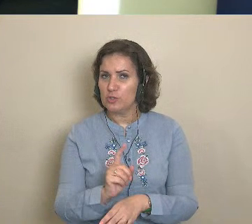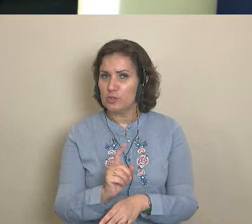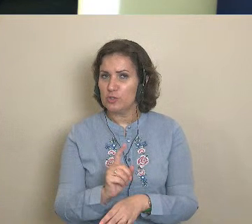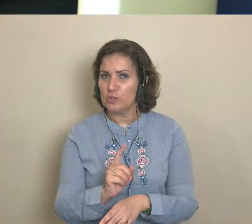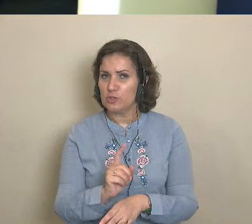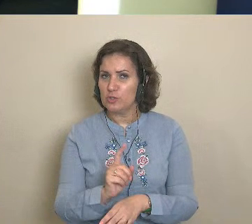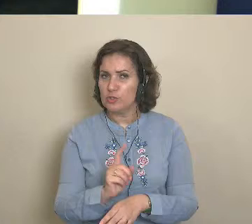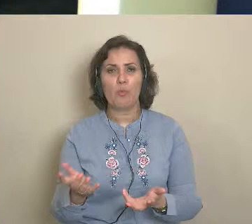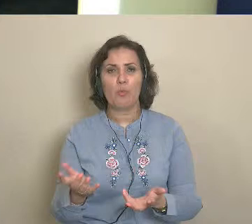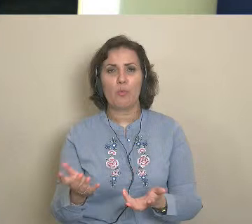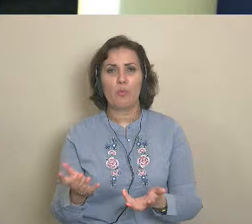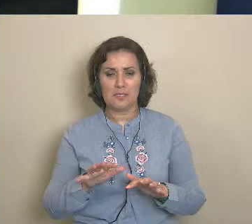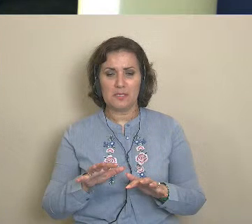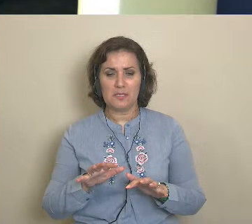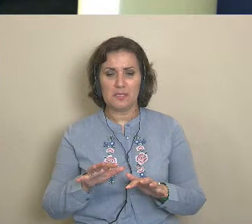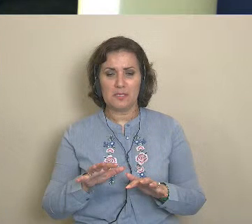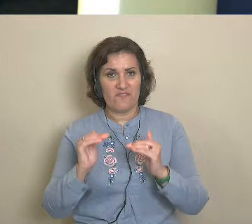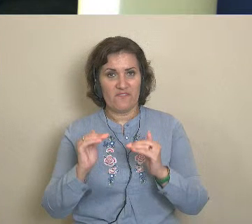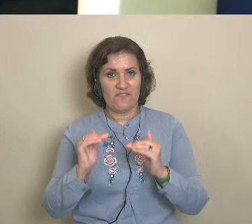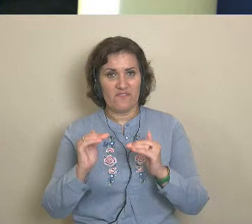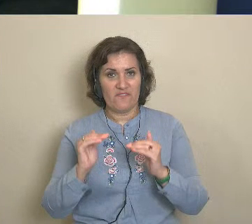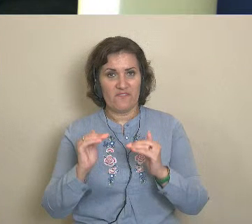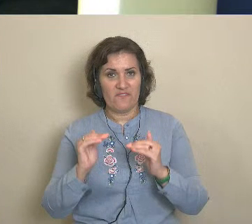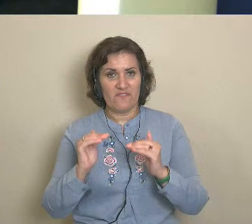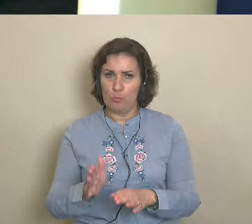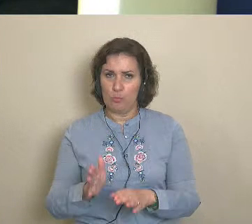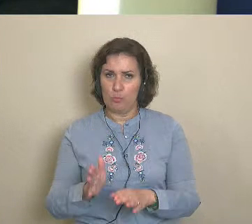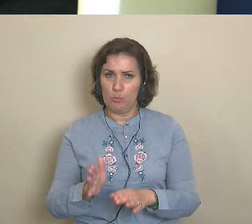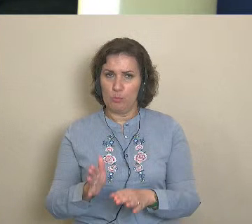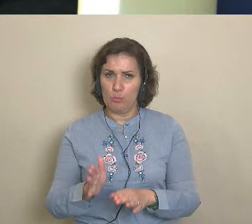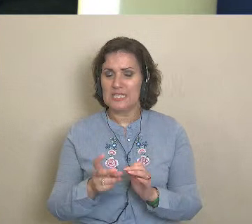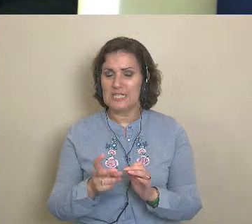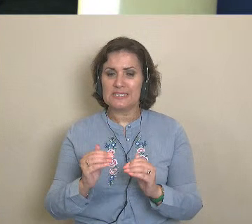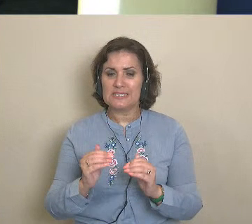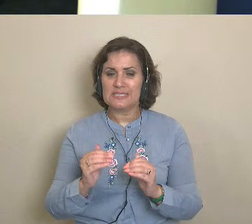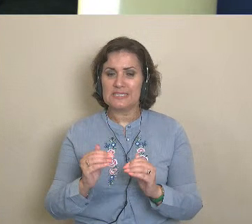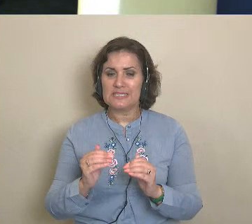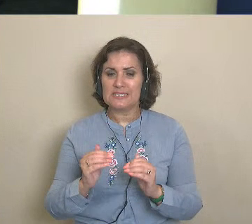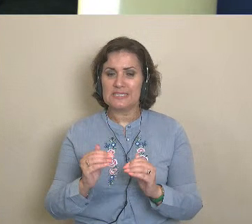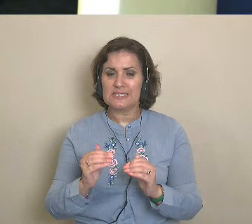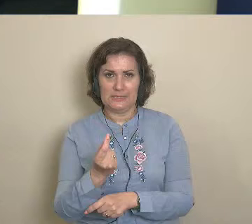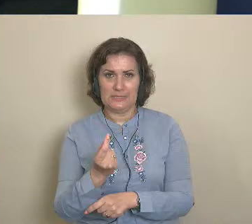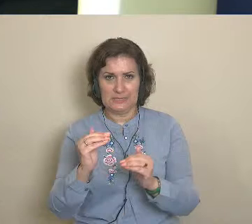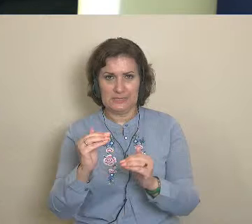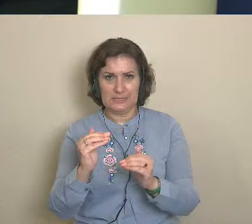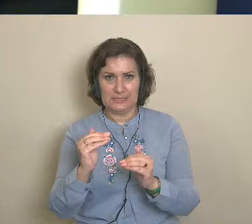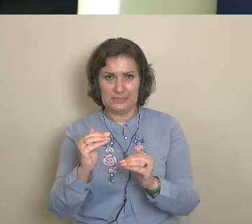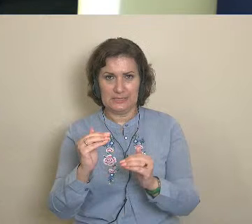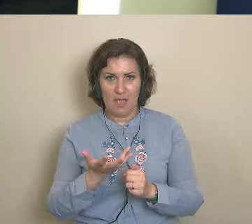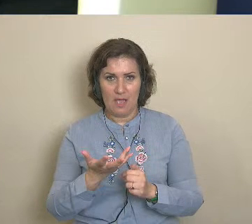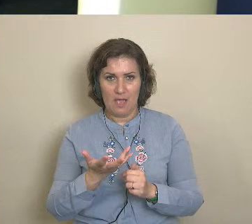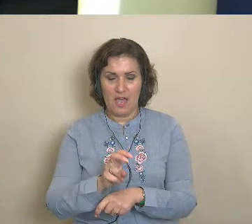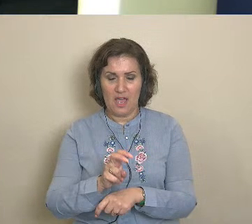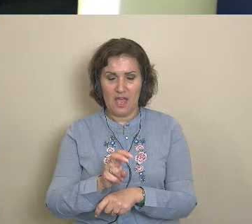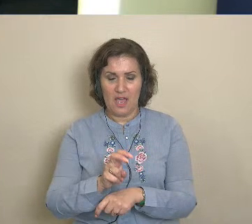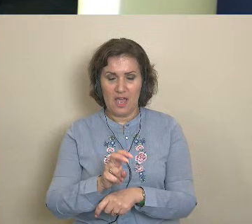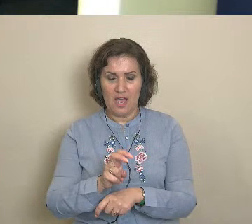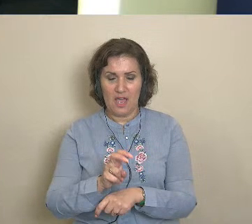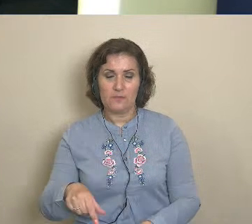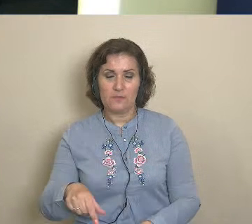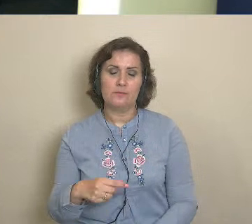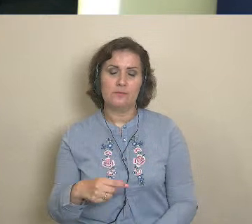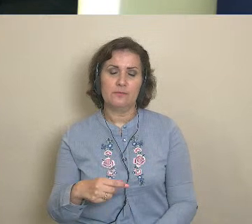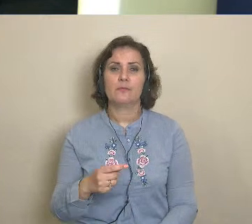influence the results of the elections based on the open party lists,